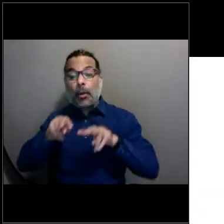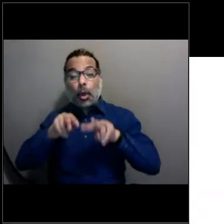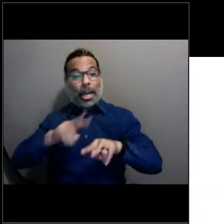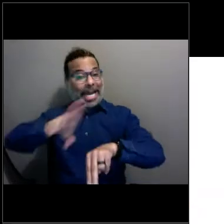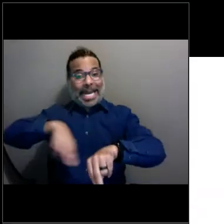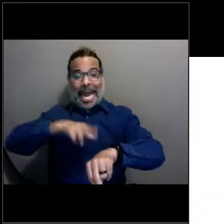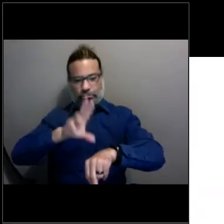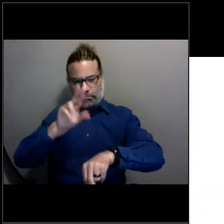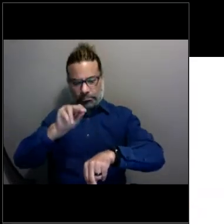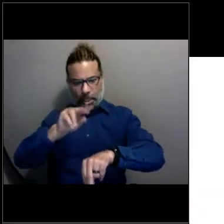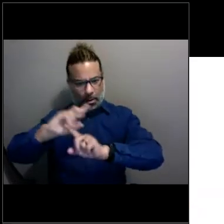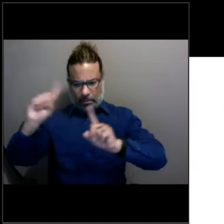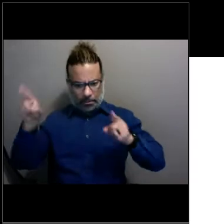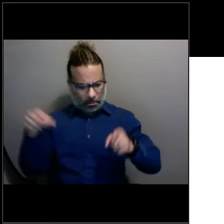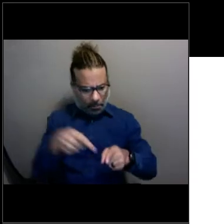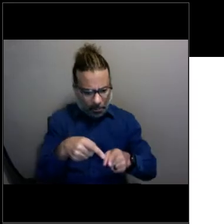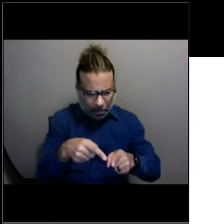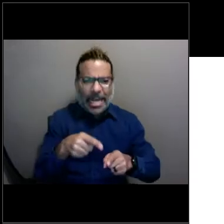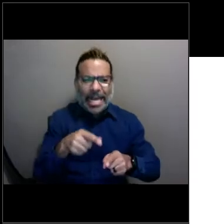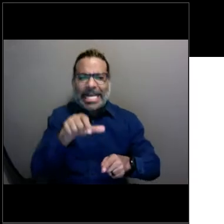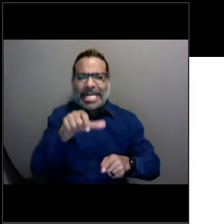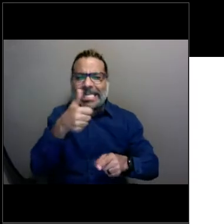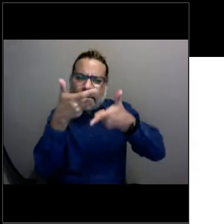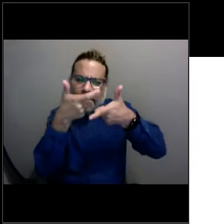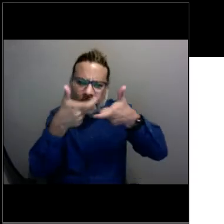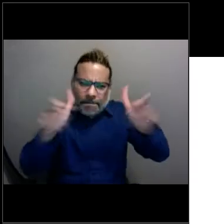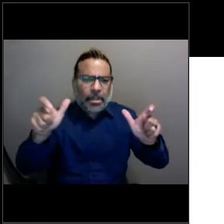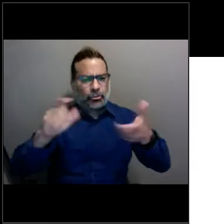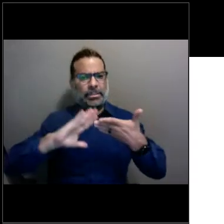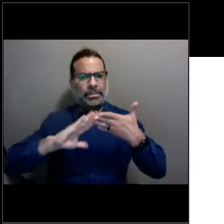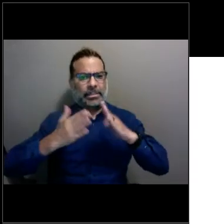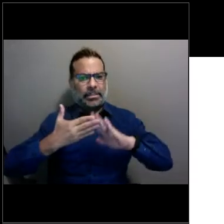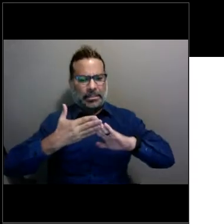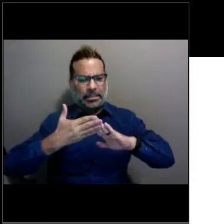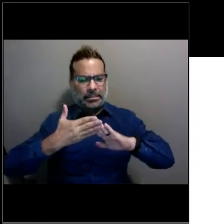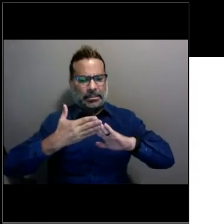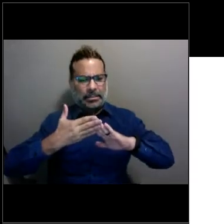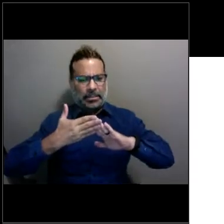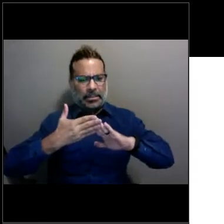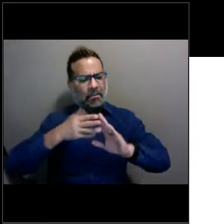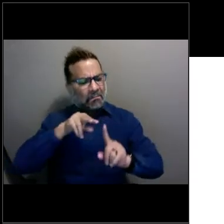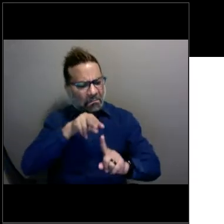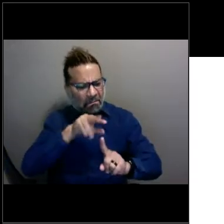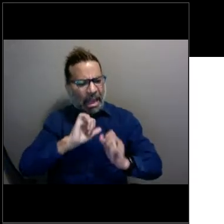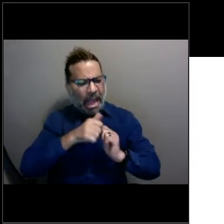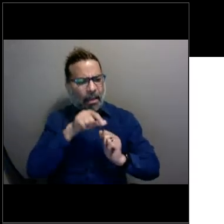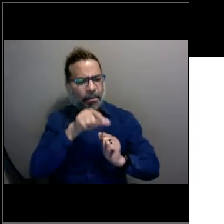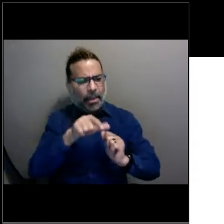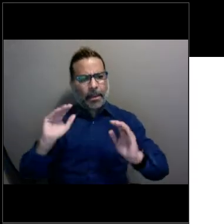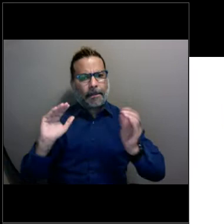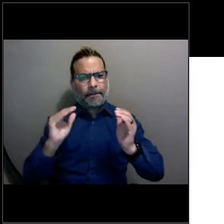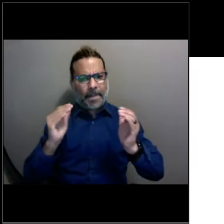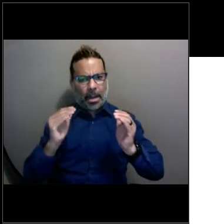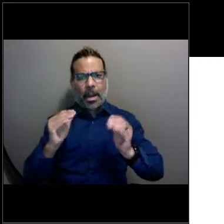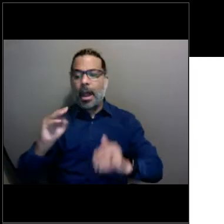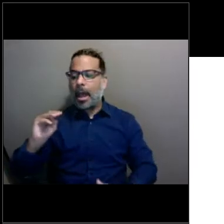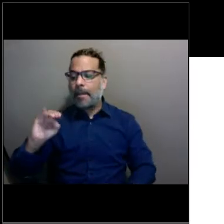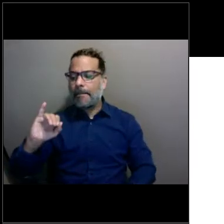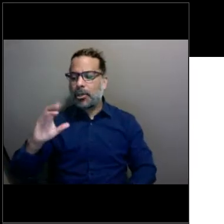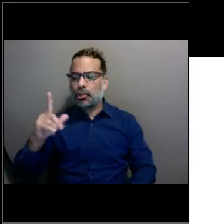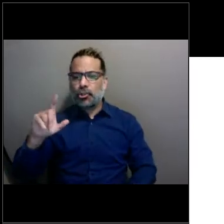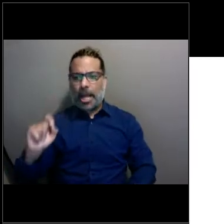we looked at 10 major metropolitan areas to see how they compare. And Michelle is here to talk to you